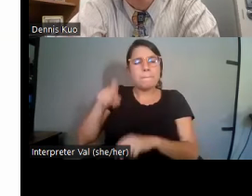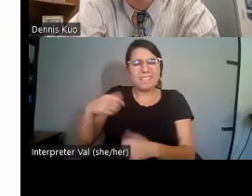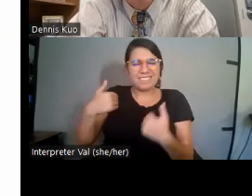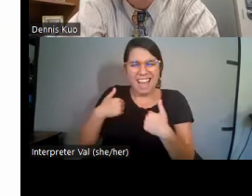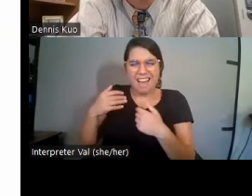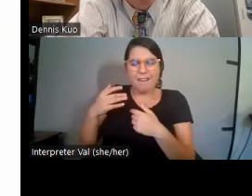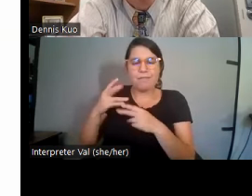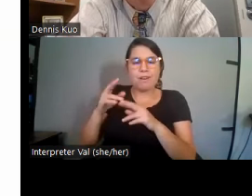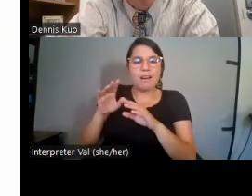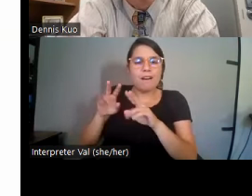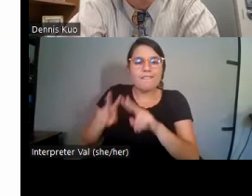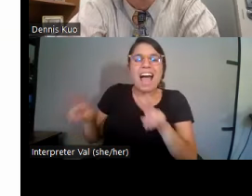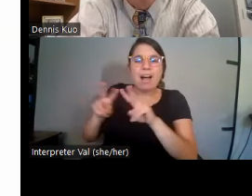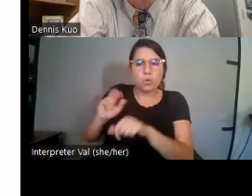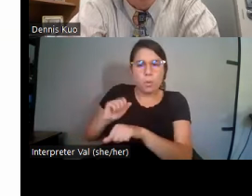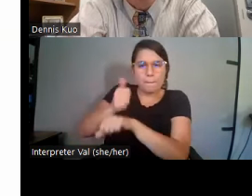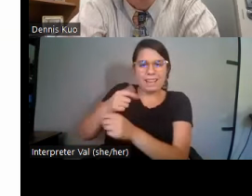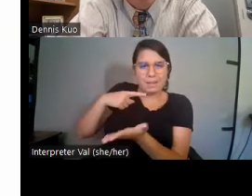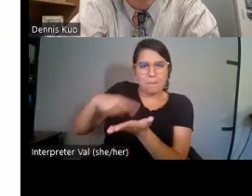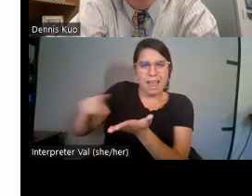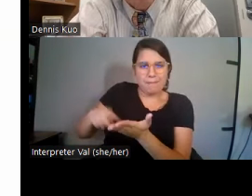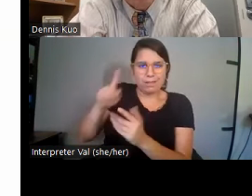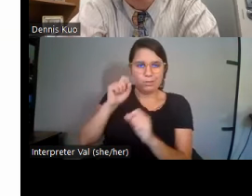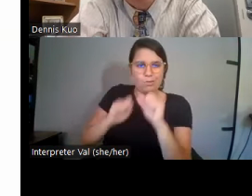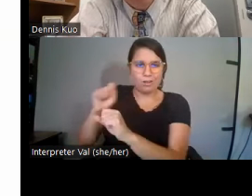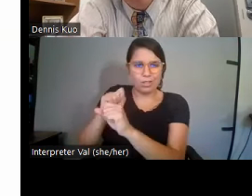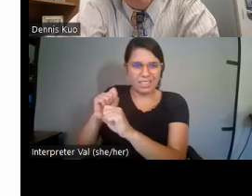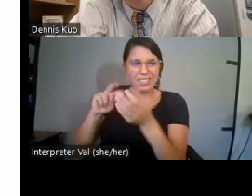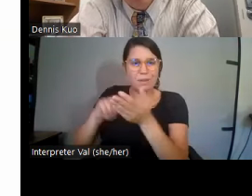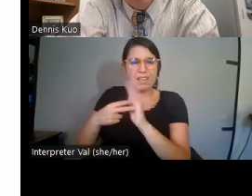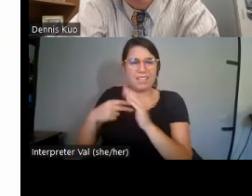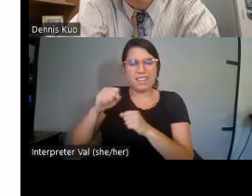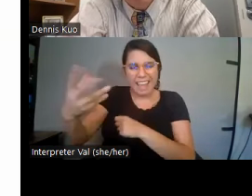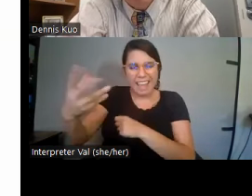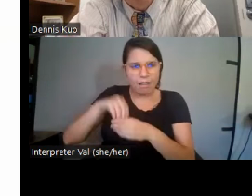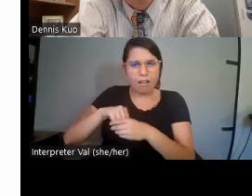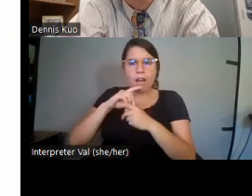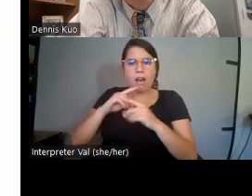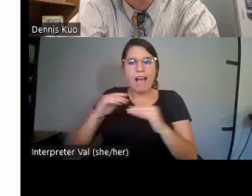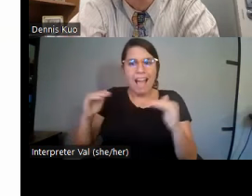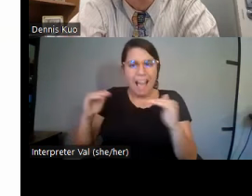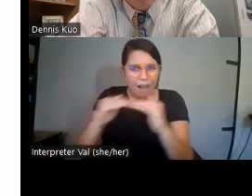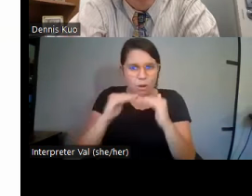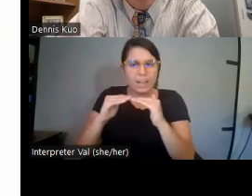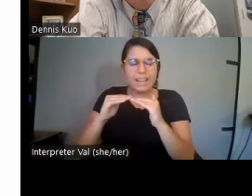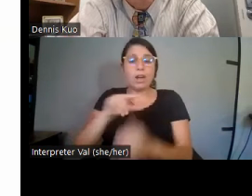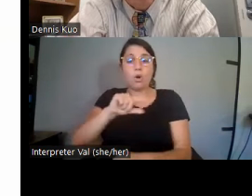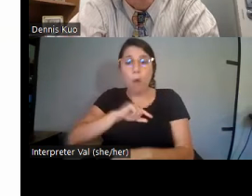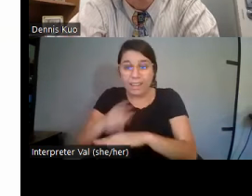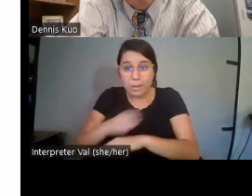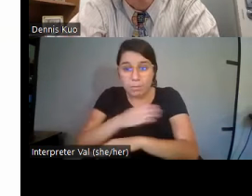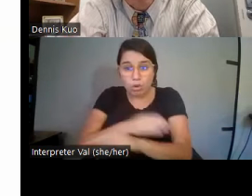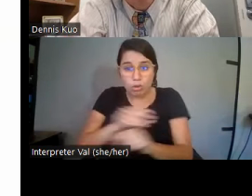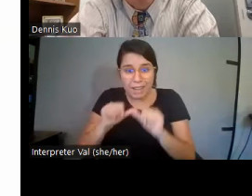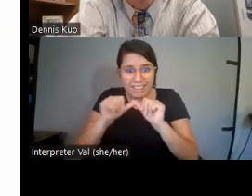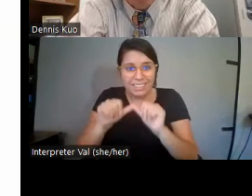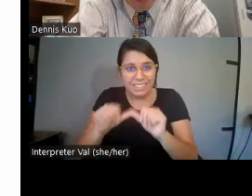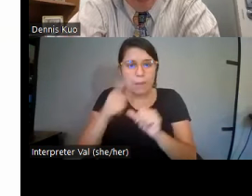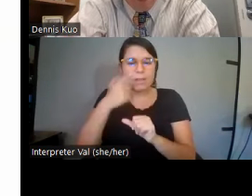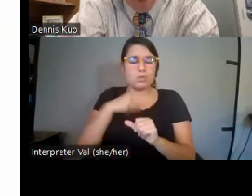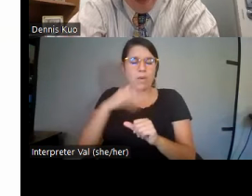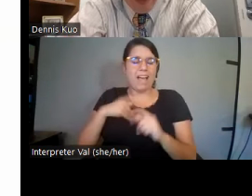strategies that support families, advance equity, and incorporate continuous quality improvement by enhancing team-based